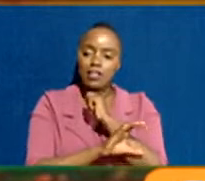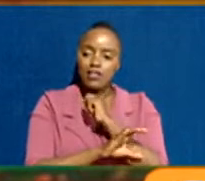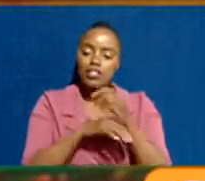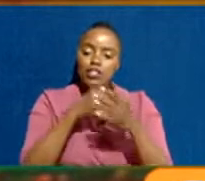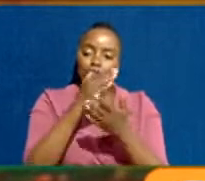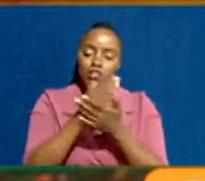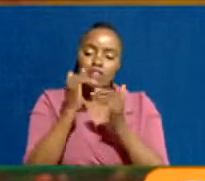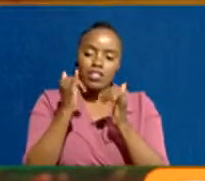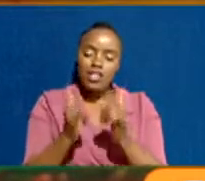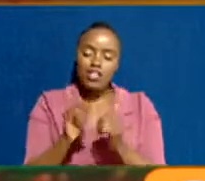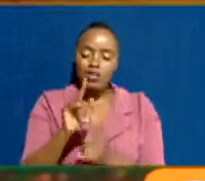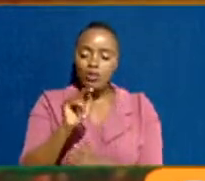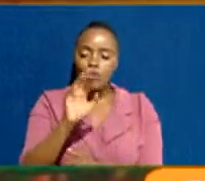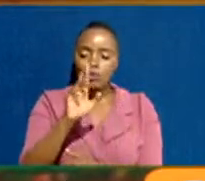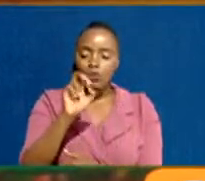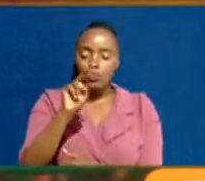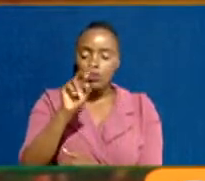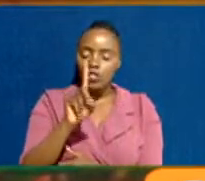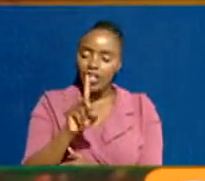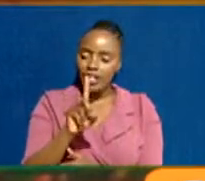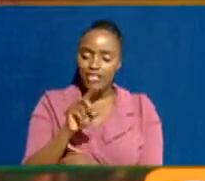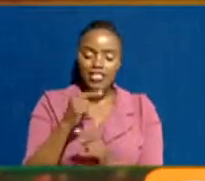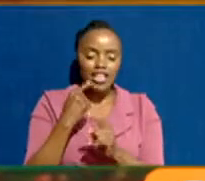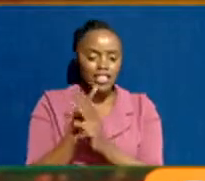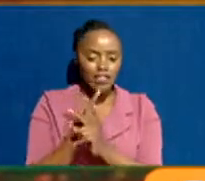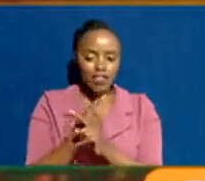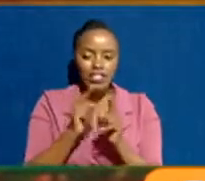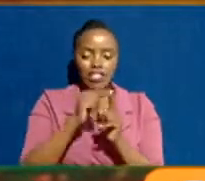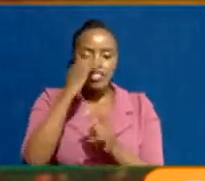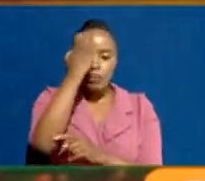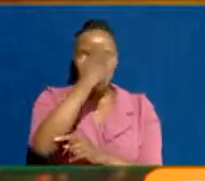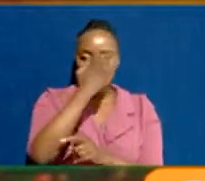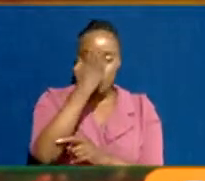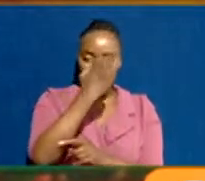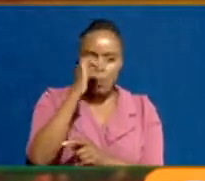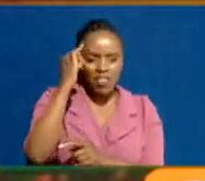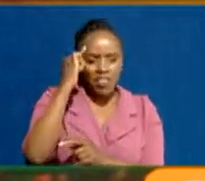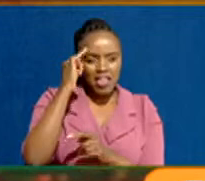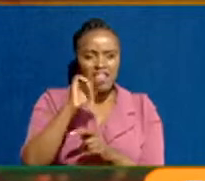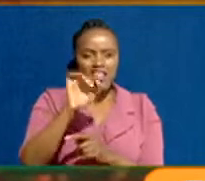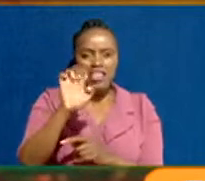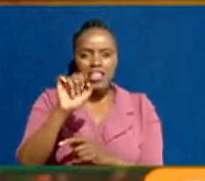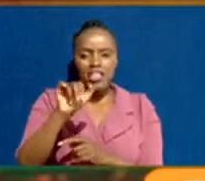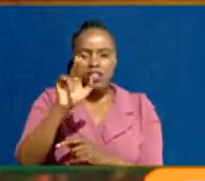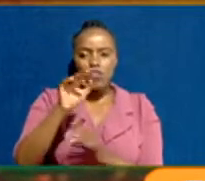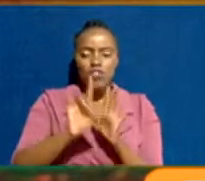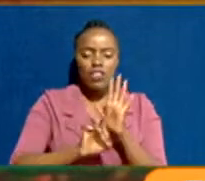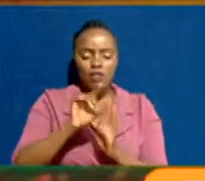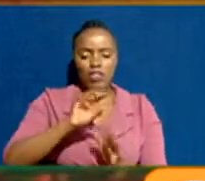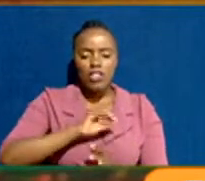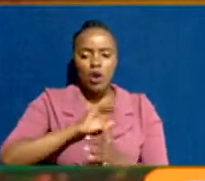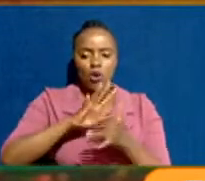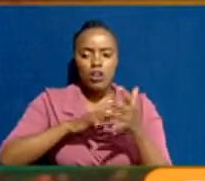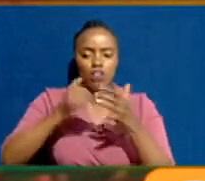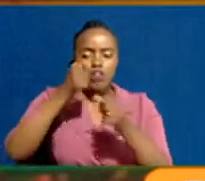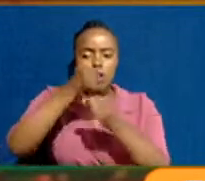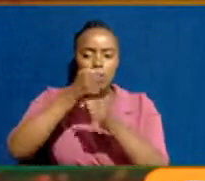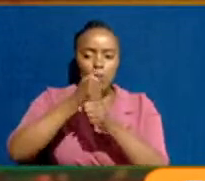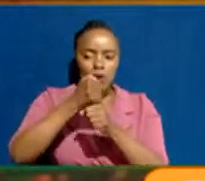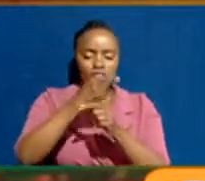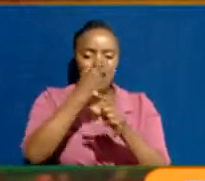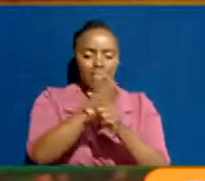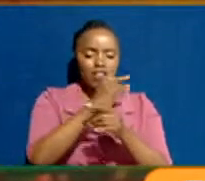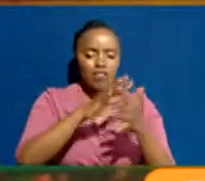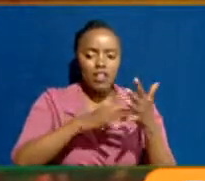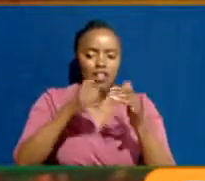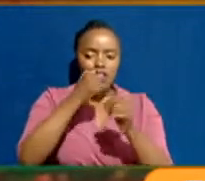is a new trend all over, world over. Even in Europe, I think EU developed their own framework, a reference